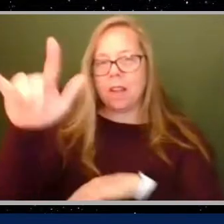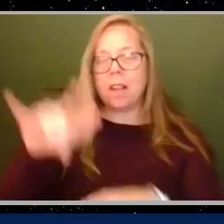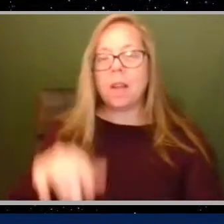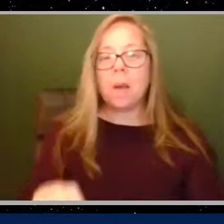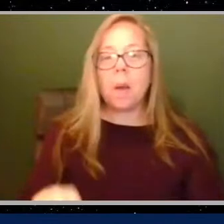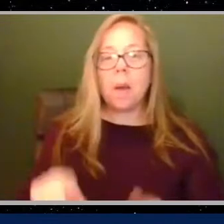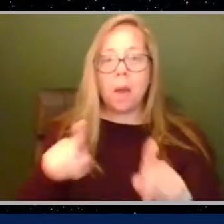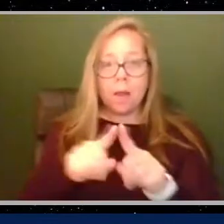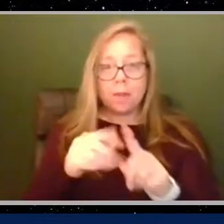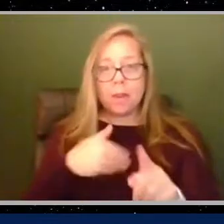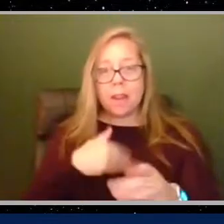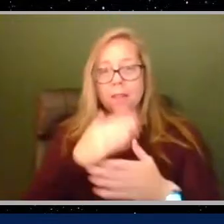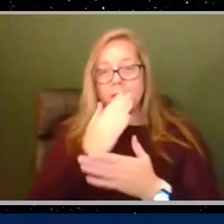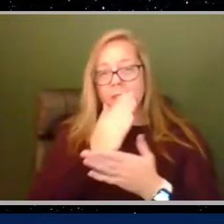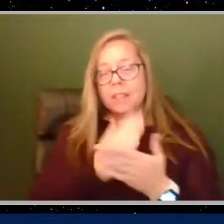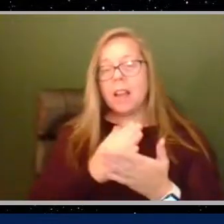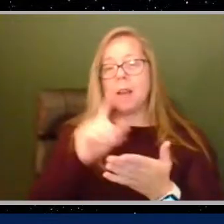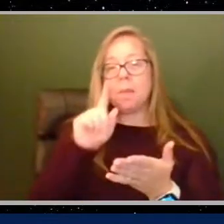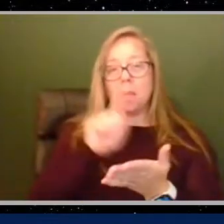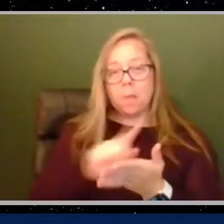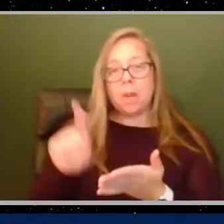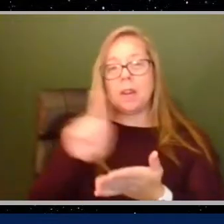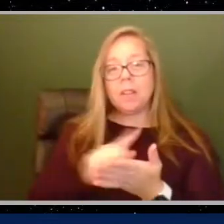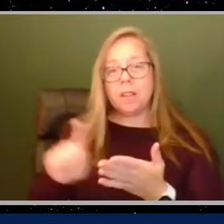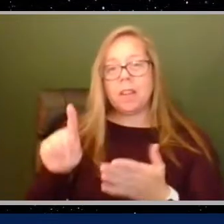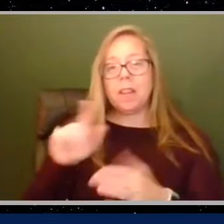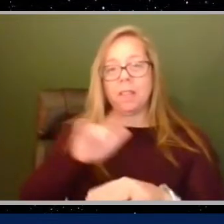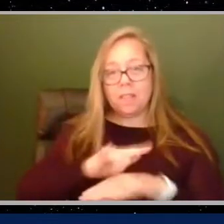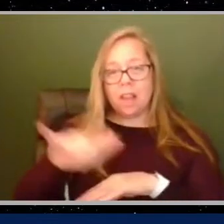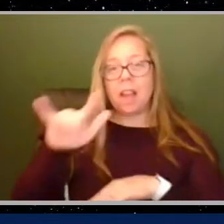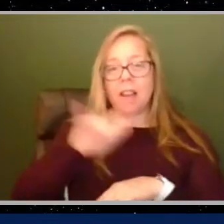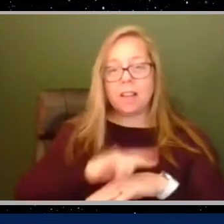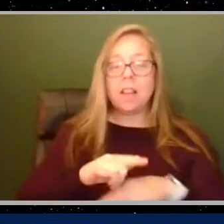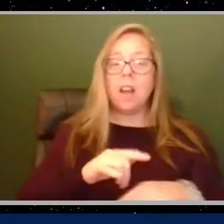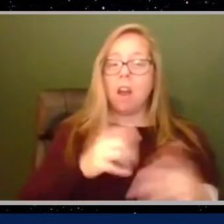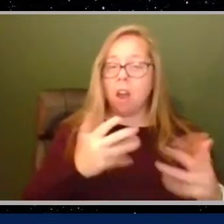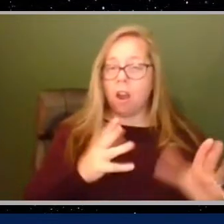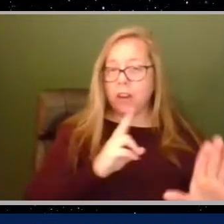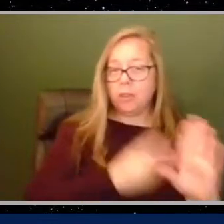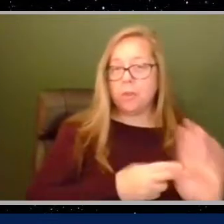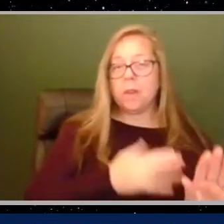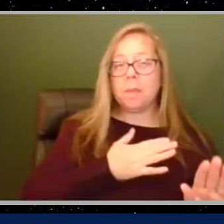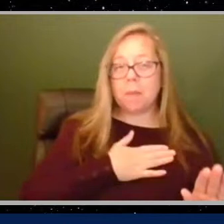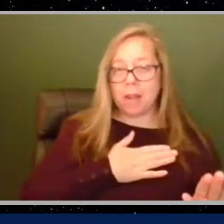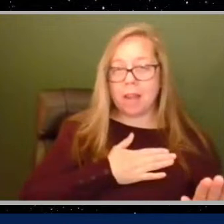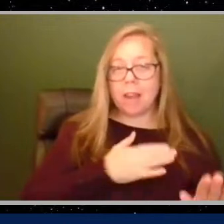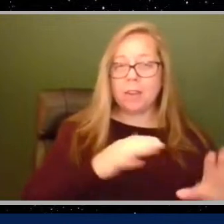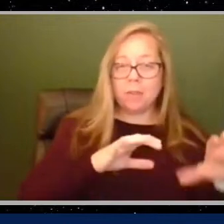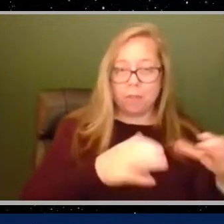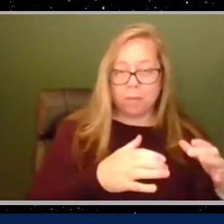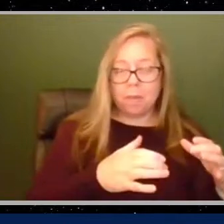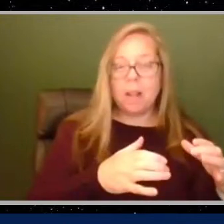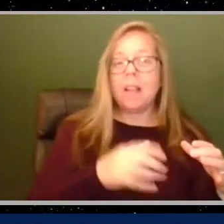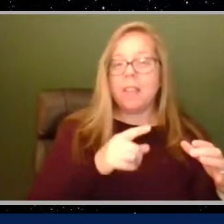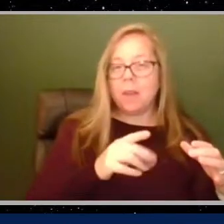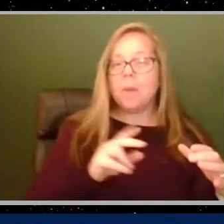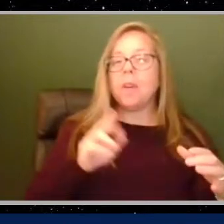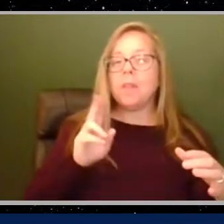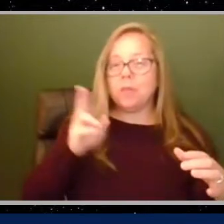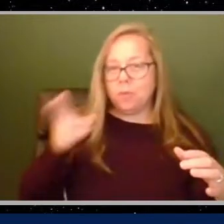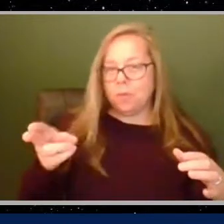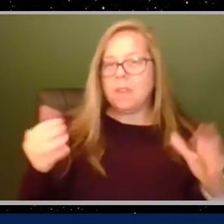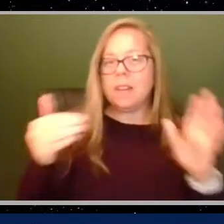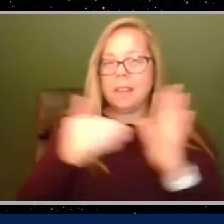on the first flight that will be continuing some of their experimentation on the second flight as well. So I think between having those past flyers on board